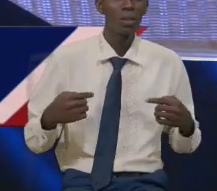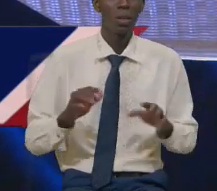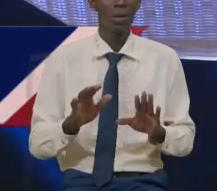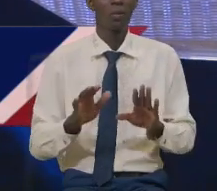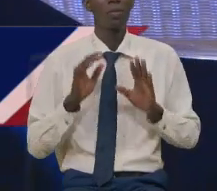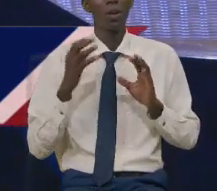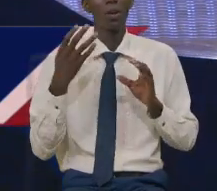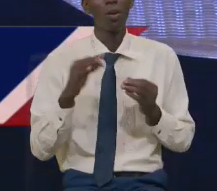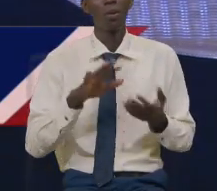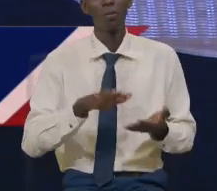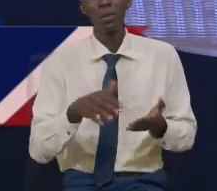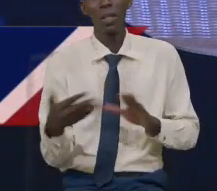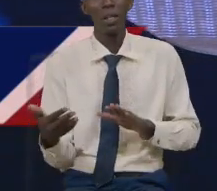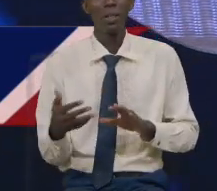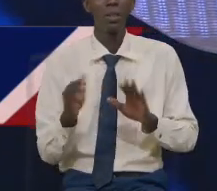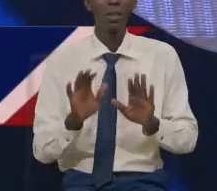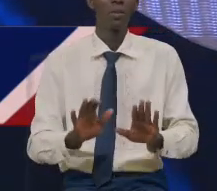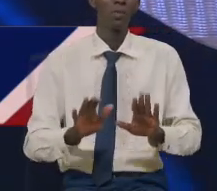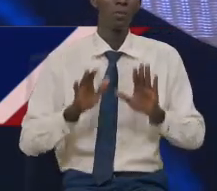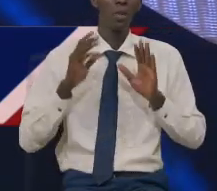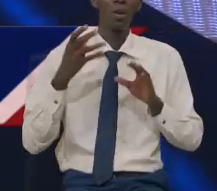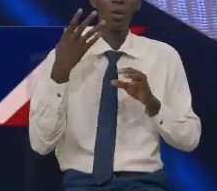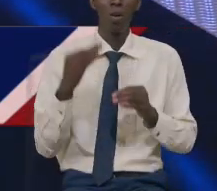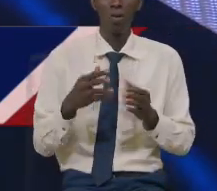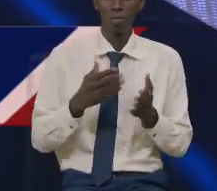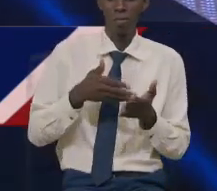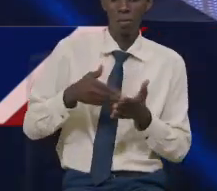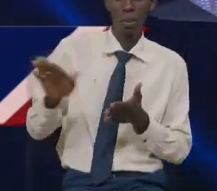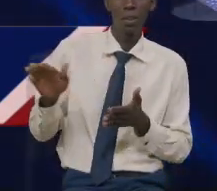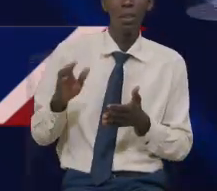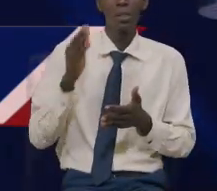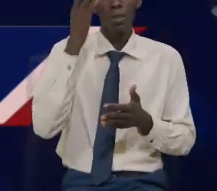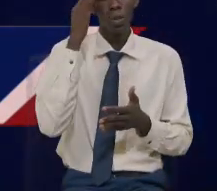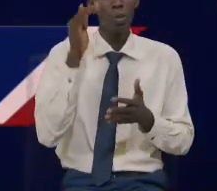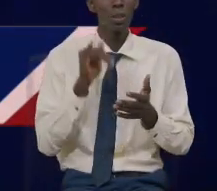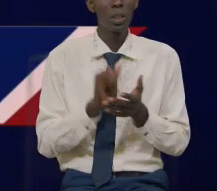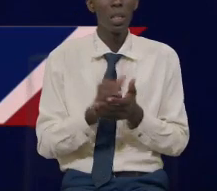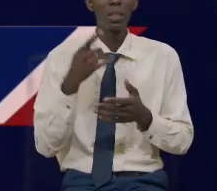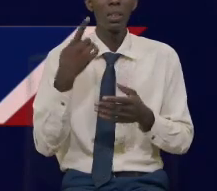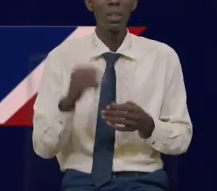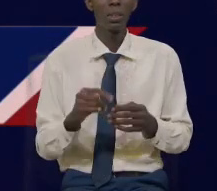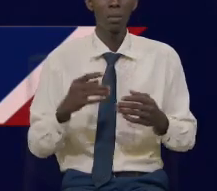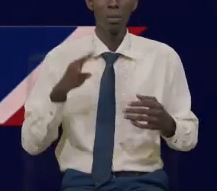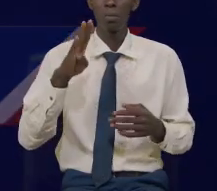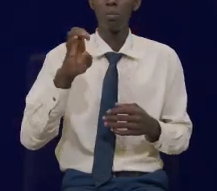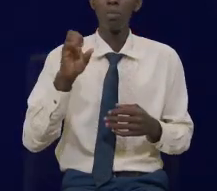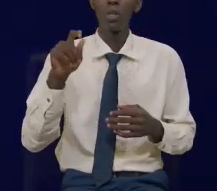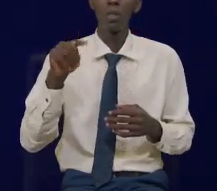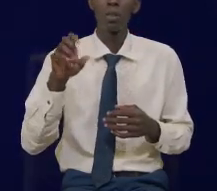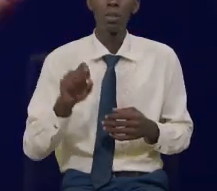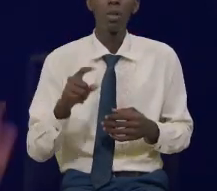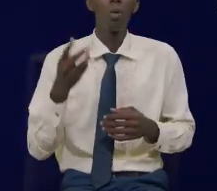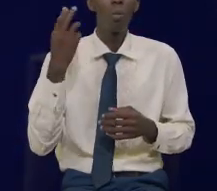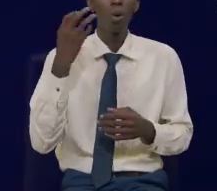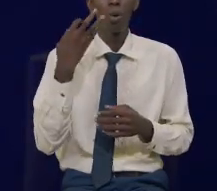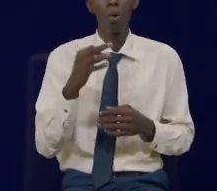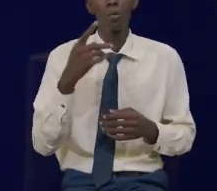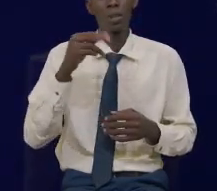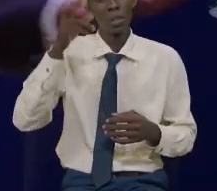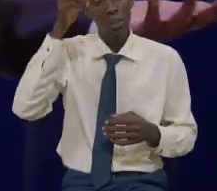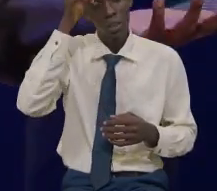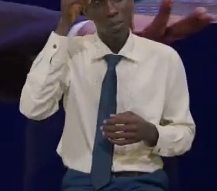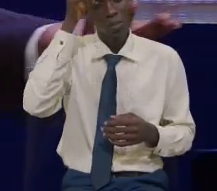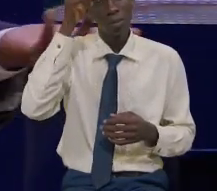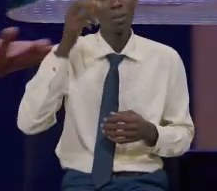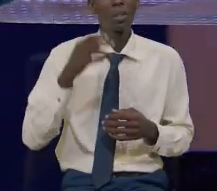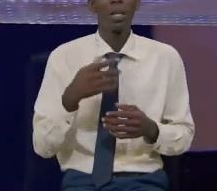the fear of rejection. They knew that the beast, the dragon, was of the devil, of Satan. But they